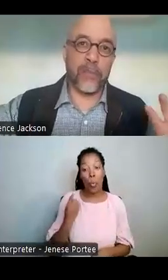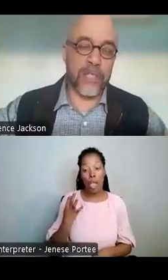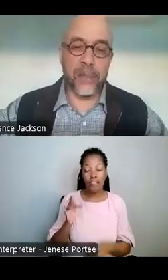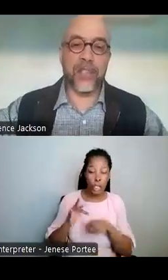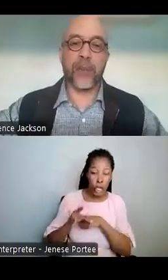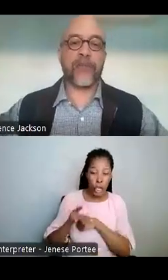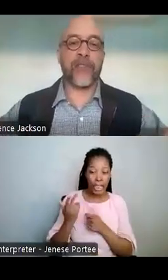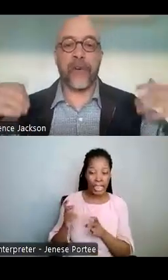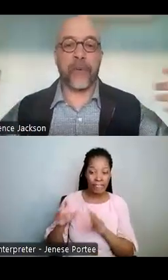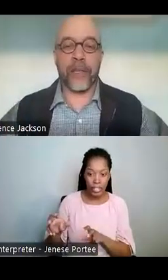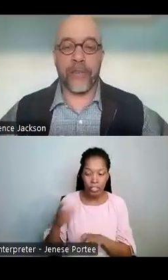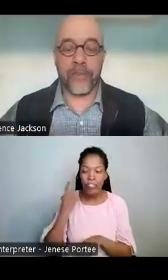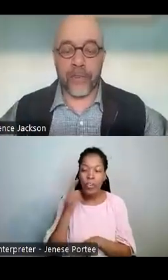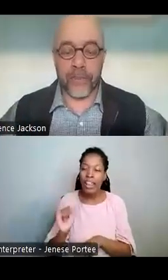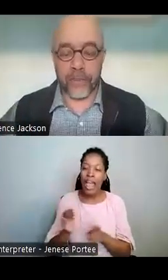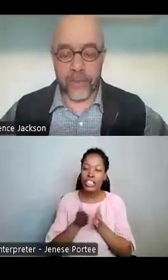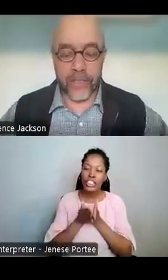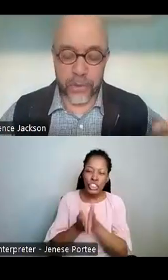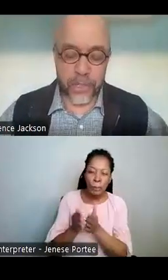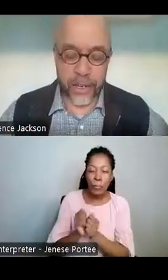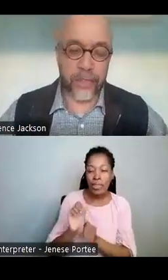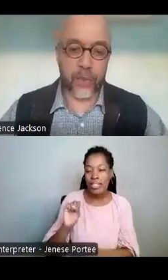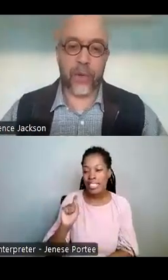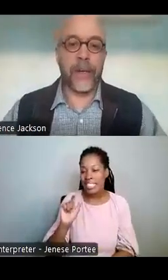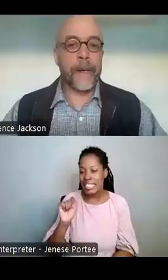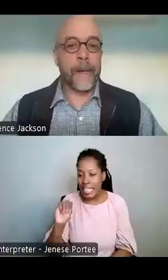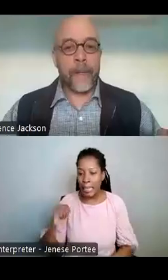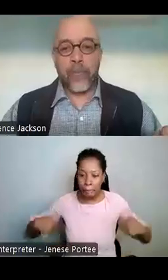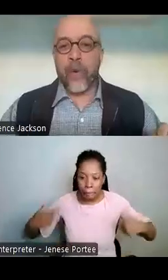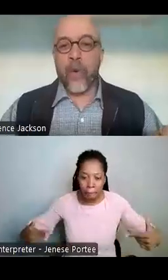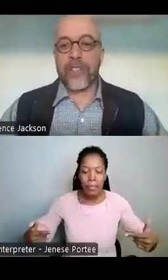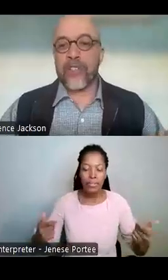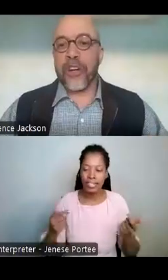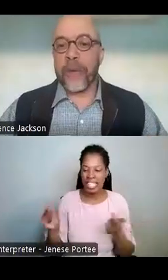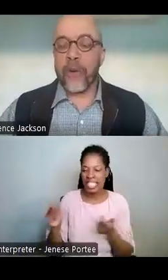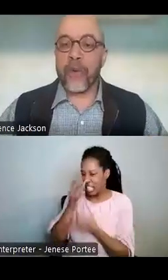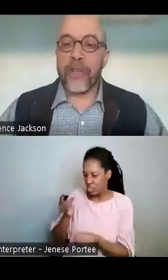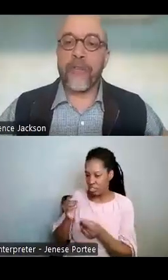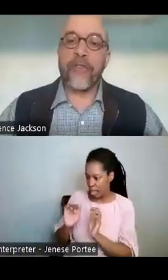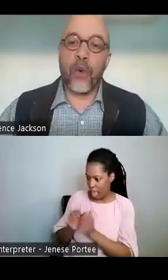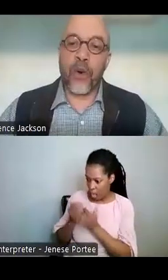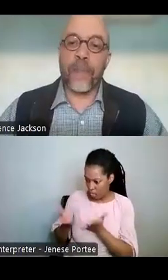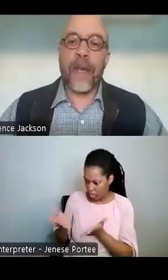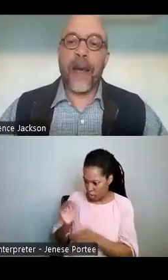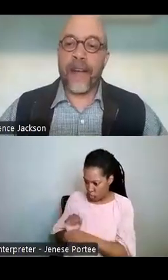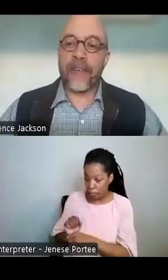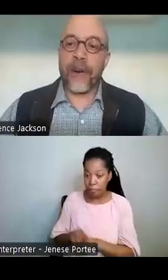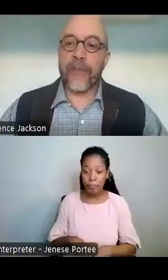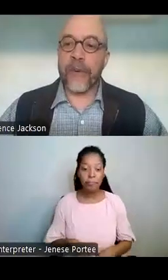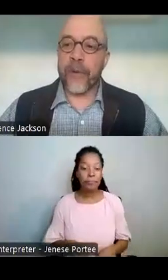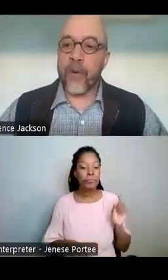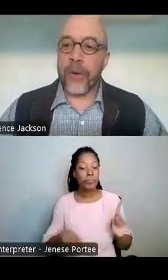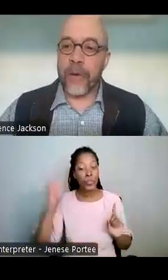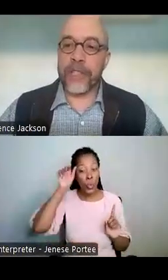the steamships, I mean, he's interested in how things work. The horse is tramping on a wooden floor. I found,